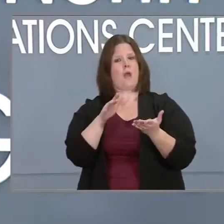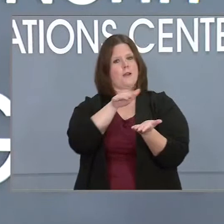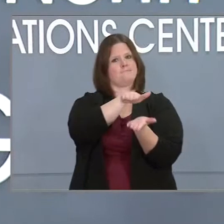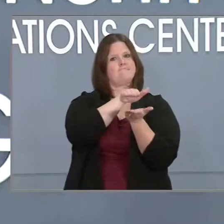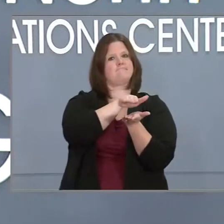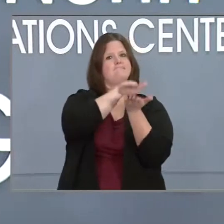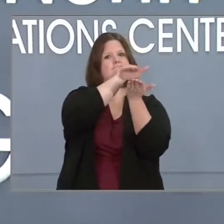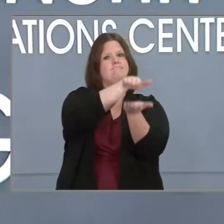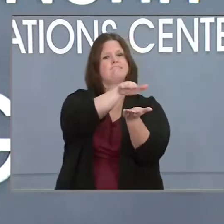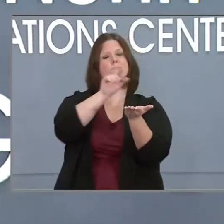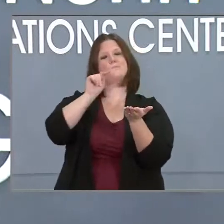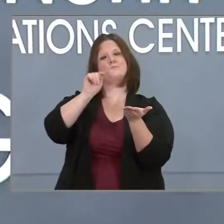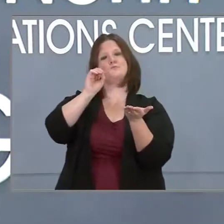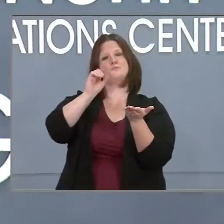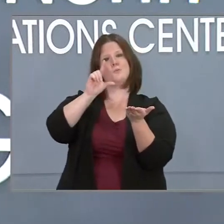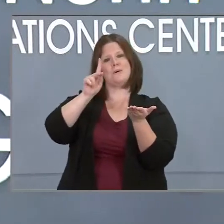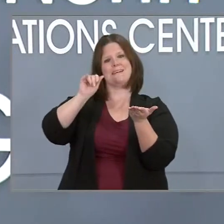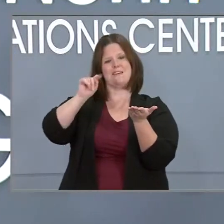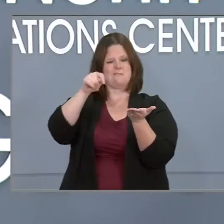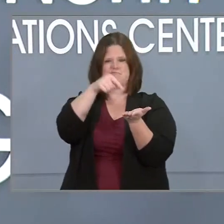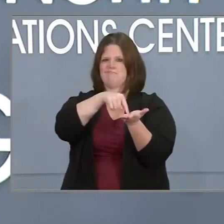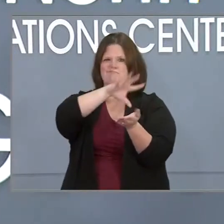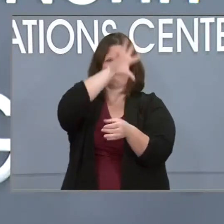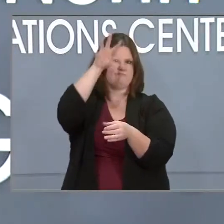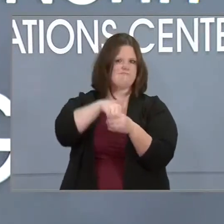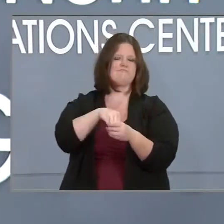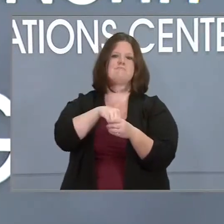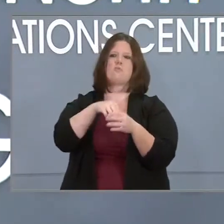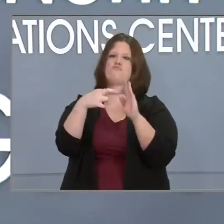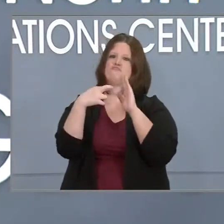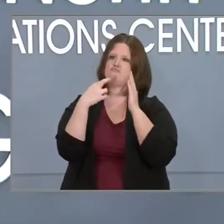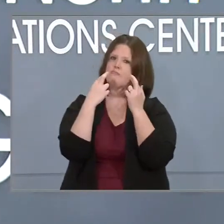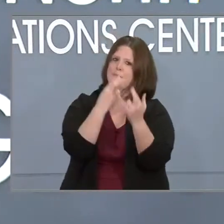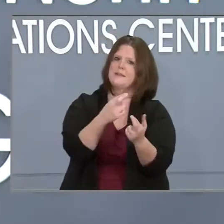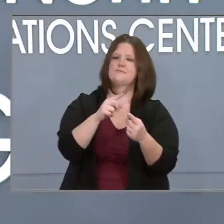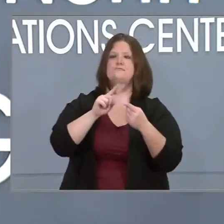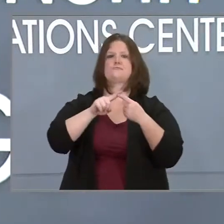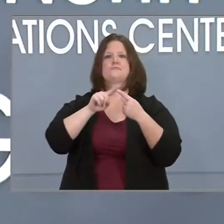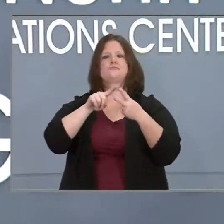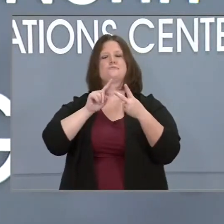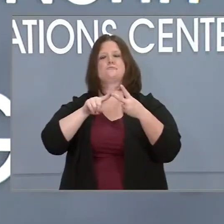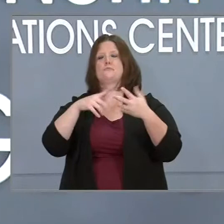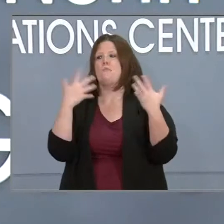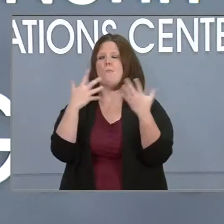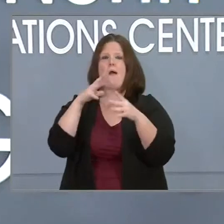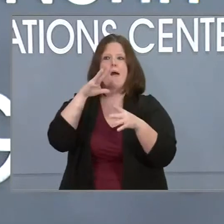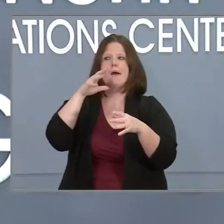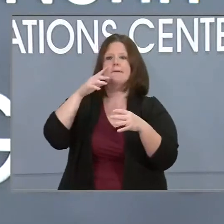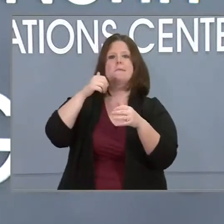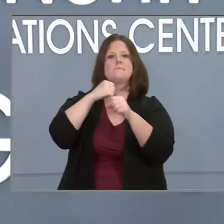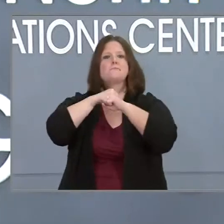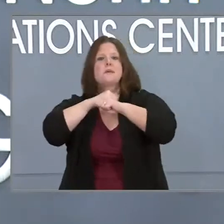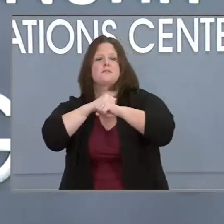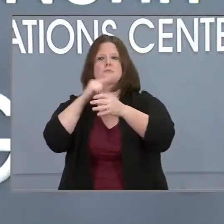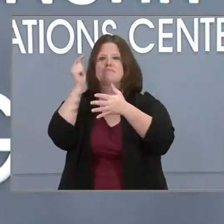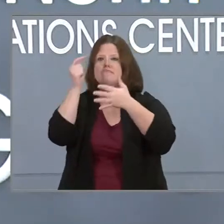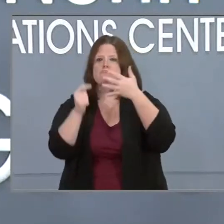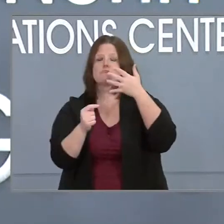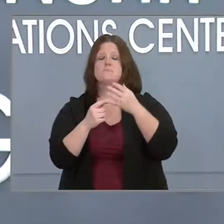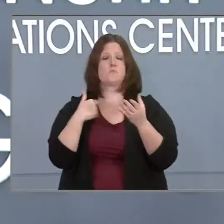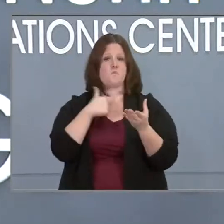strongly recommended everything that is in that toolkit. And when school